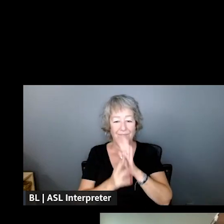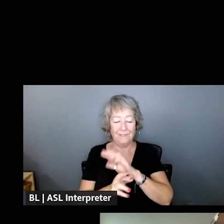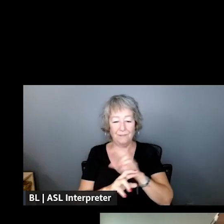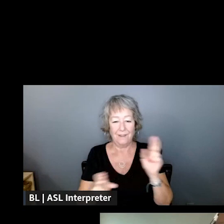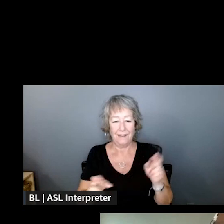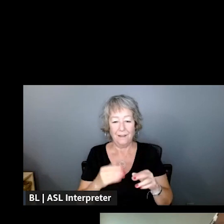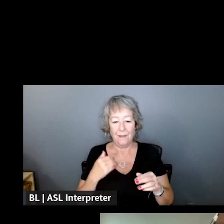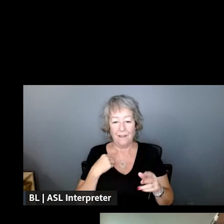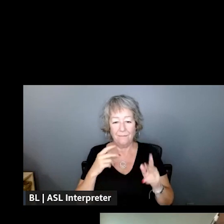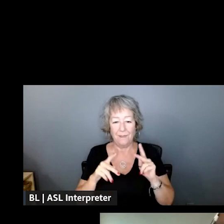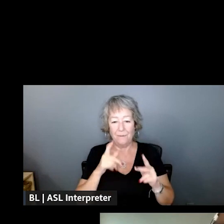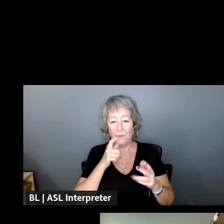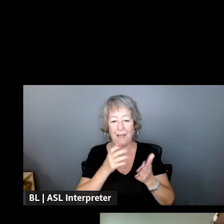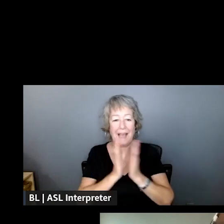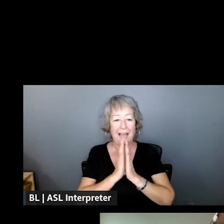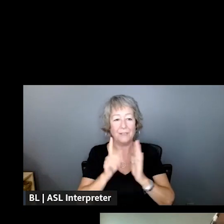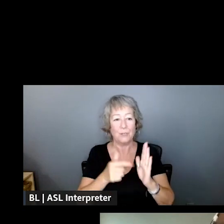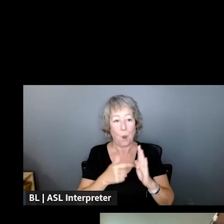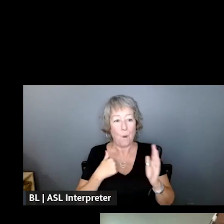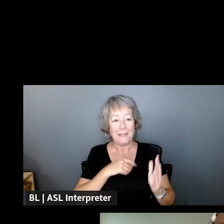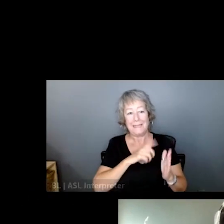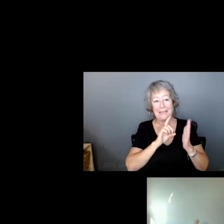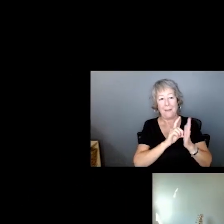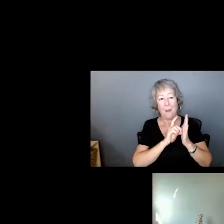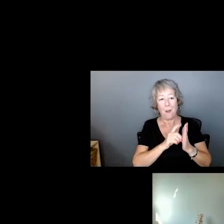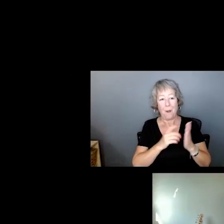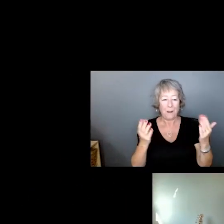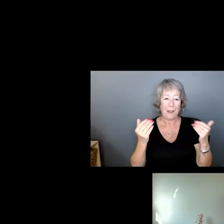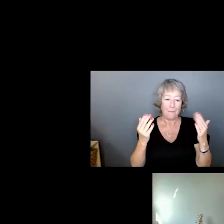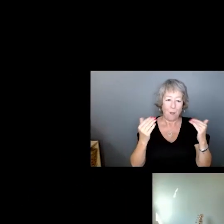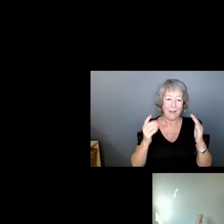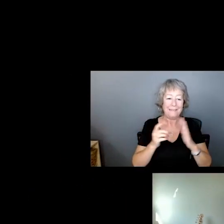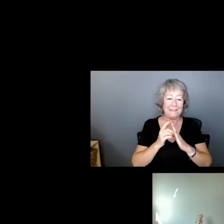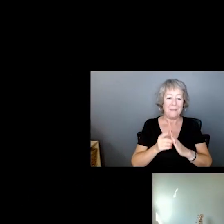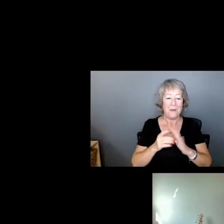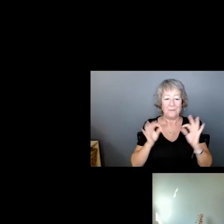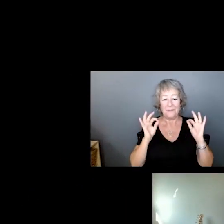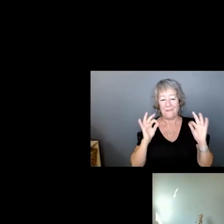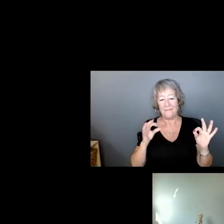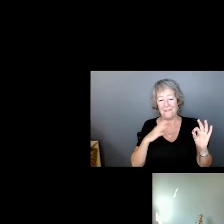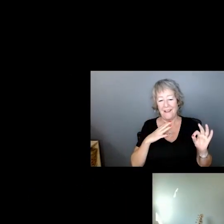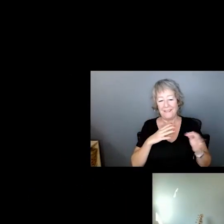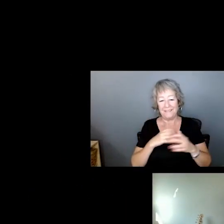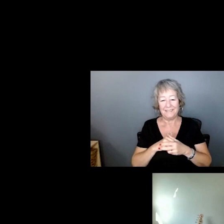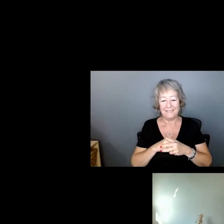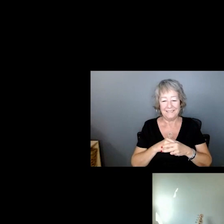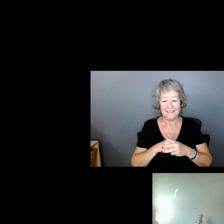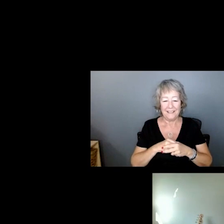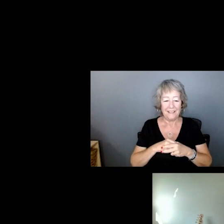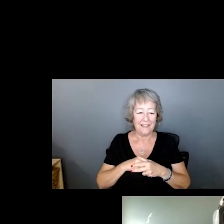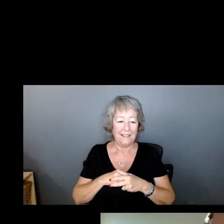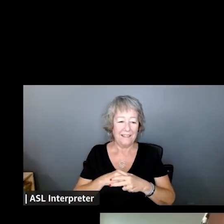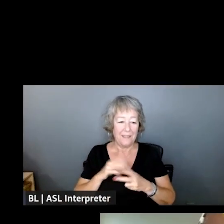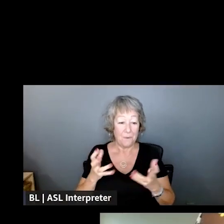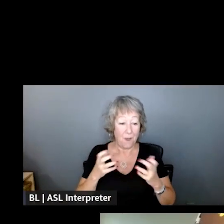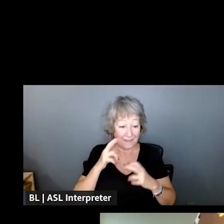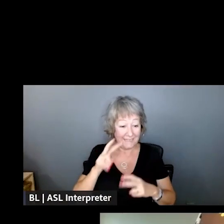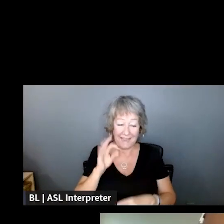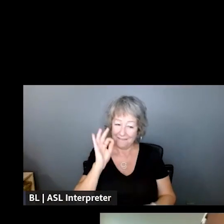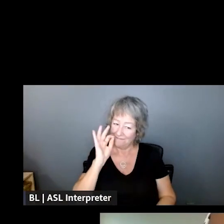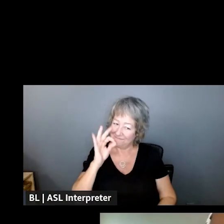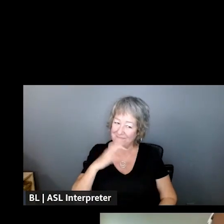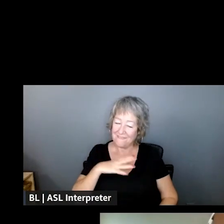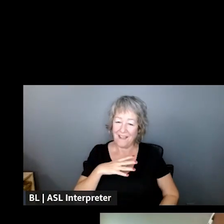actually asked for it. They're getting a chance. Can we have a demo? Curious about that. They're demo. excited. They want to know. They want to see it.